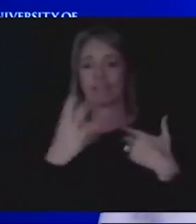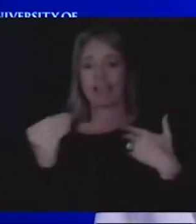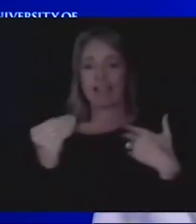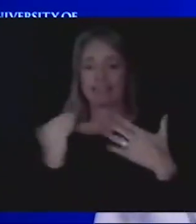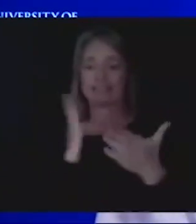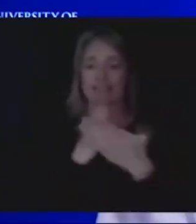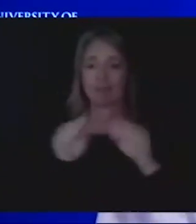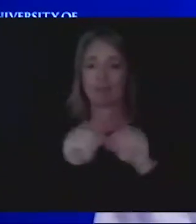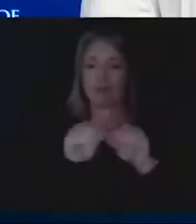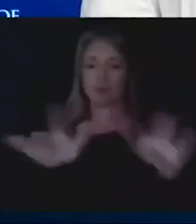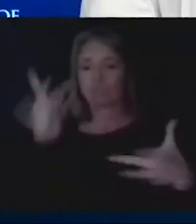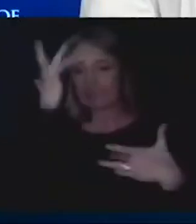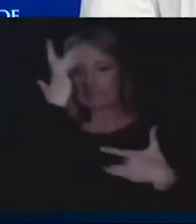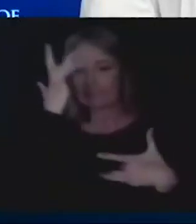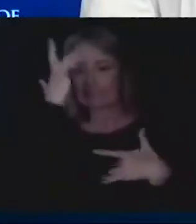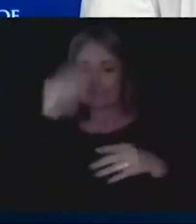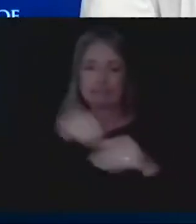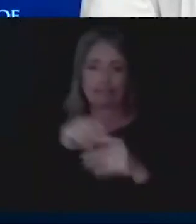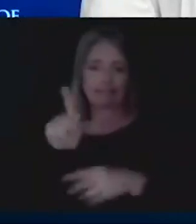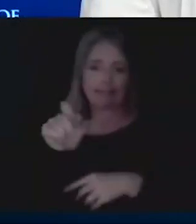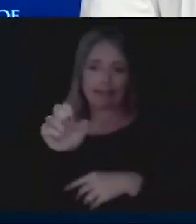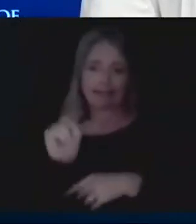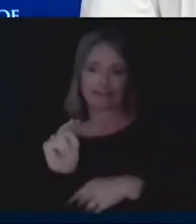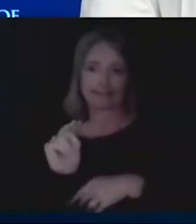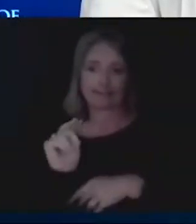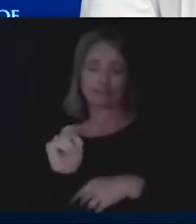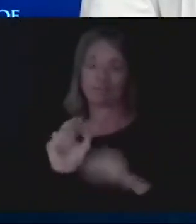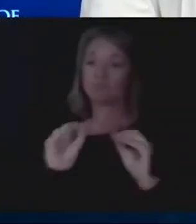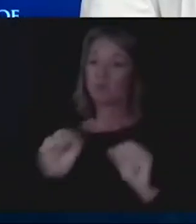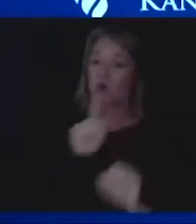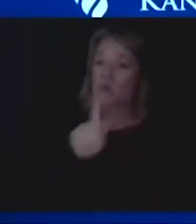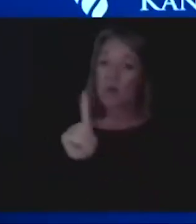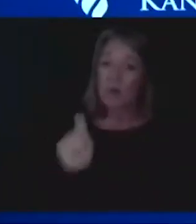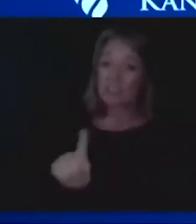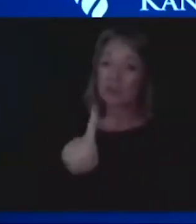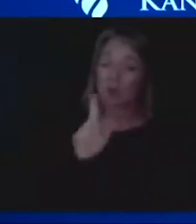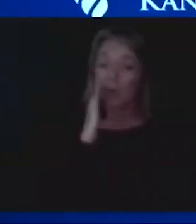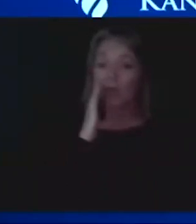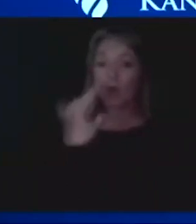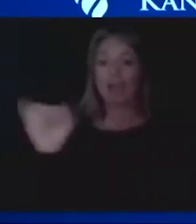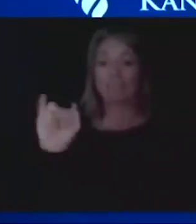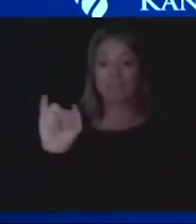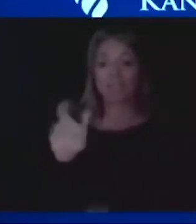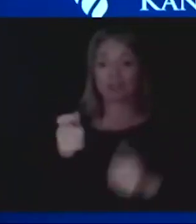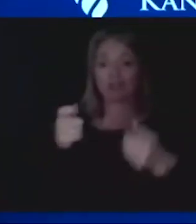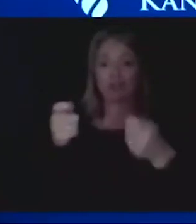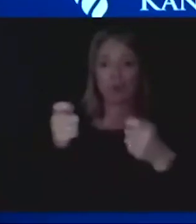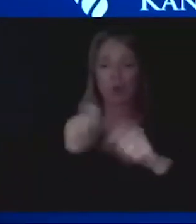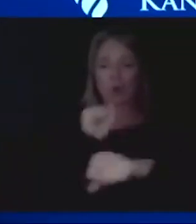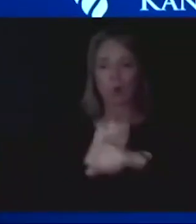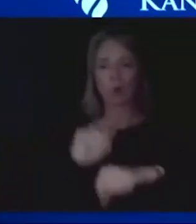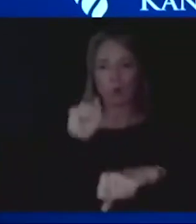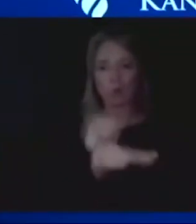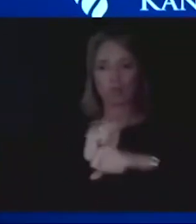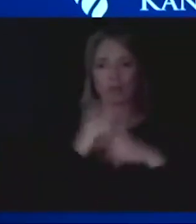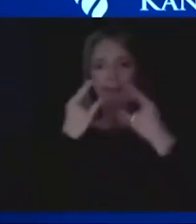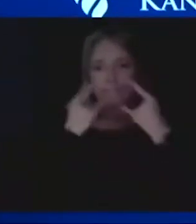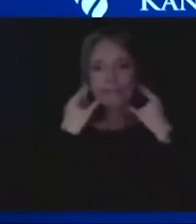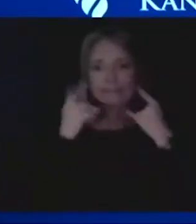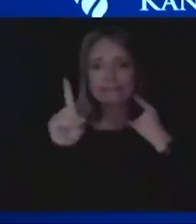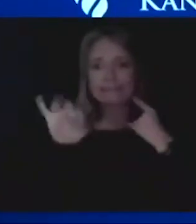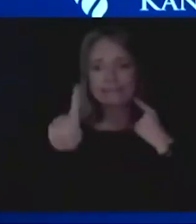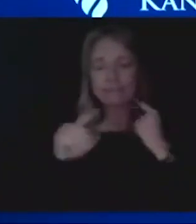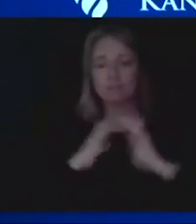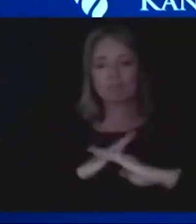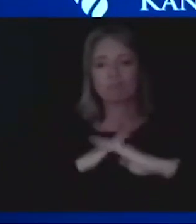Kansas. There's just no real question about it. We Yeah, know infection control works, and we bent the curve when we did masking before. We can bend it again. People just got to